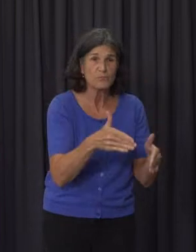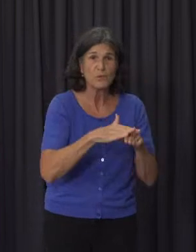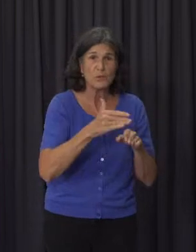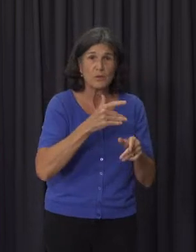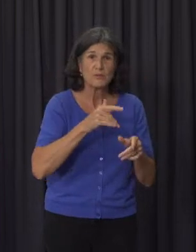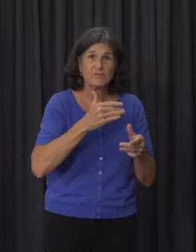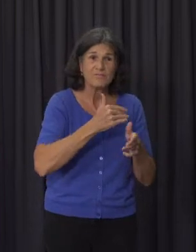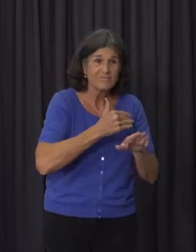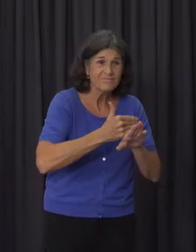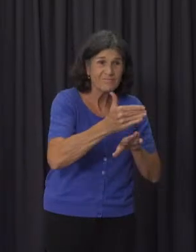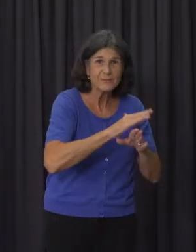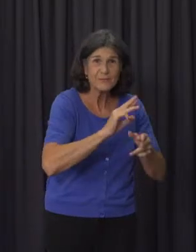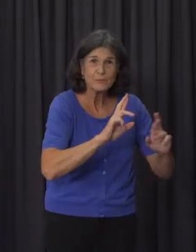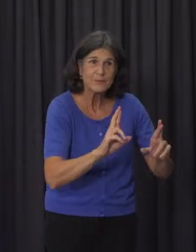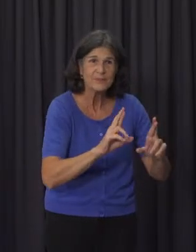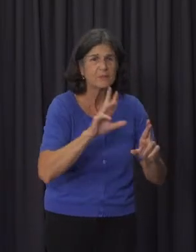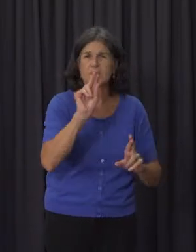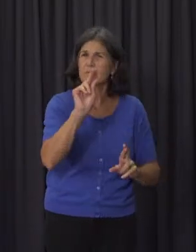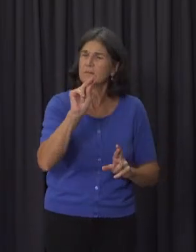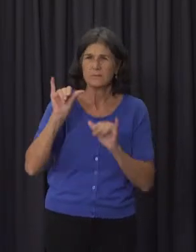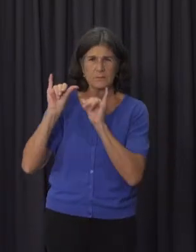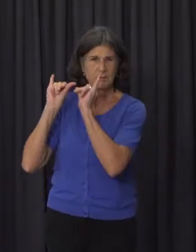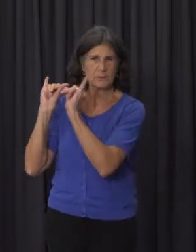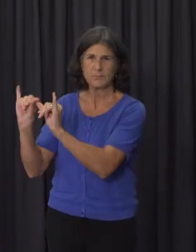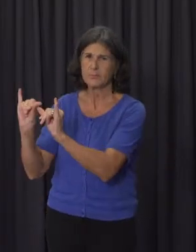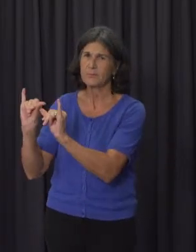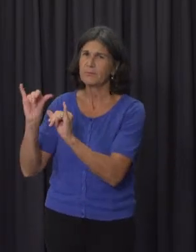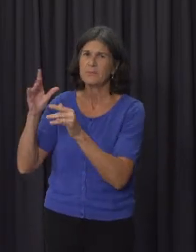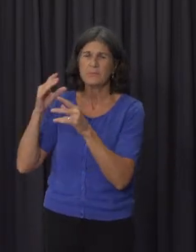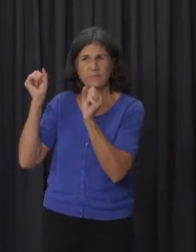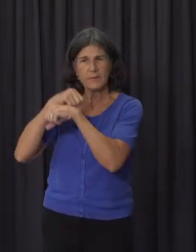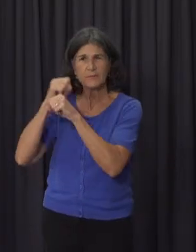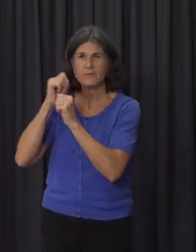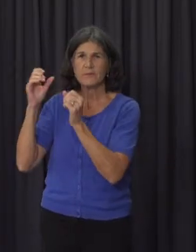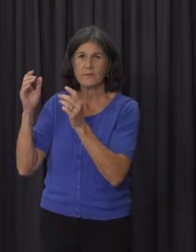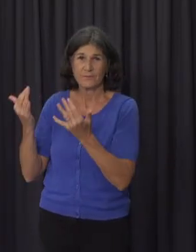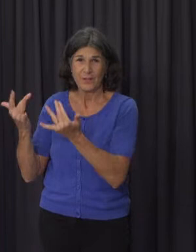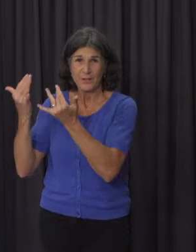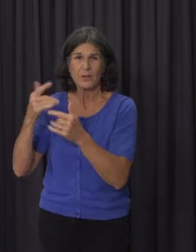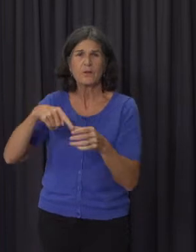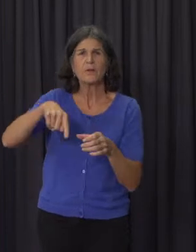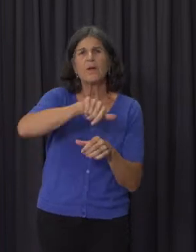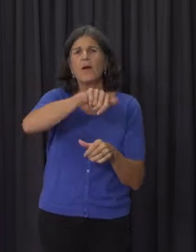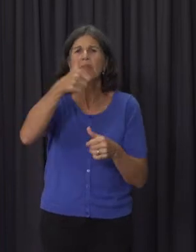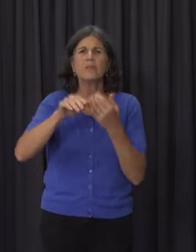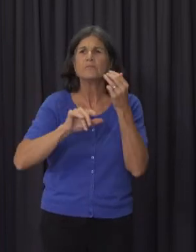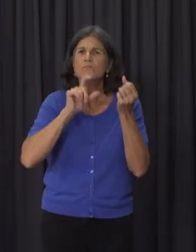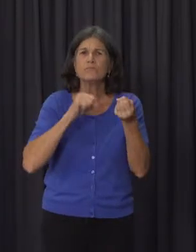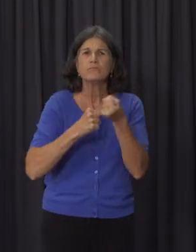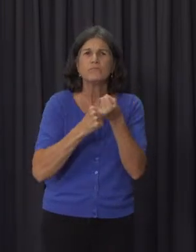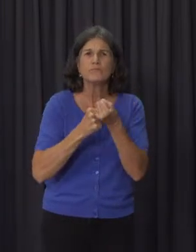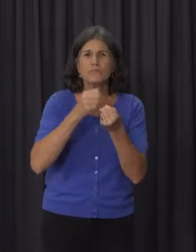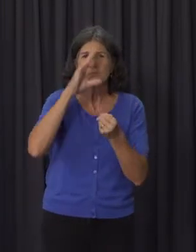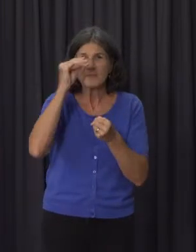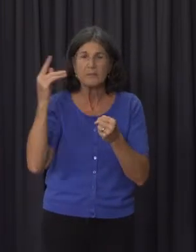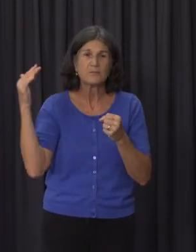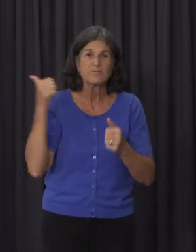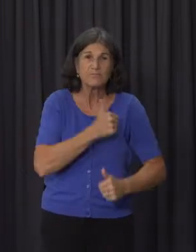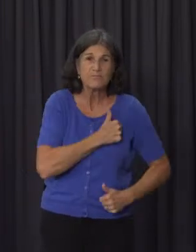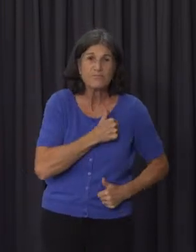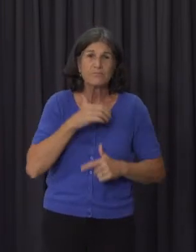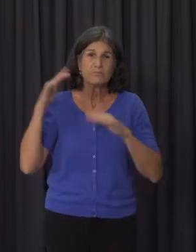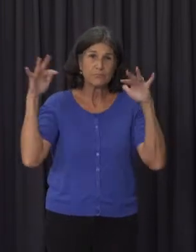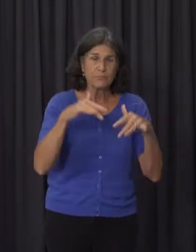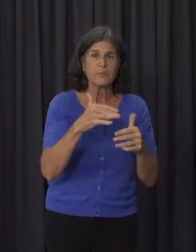be providing the needed funding and technical assistance for building these fire guards in partnership with local authorities.